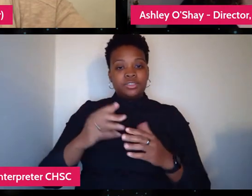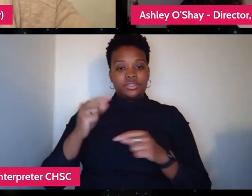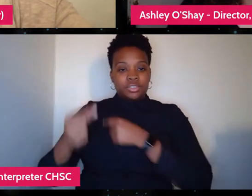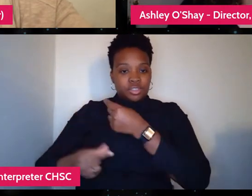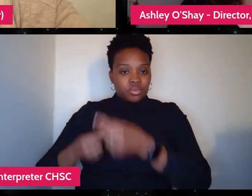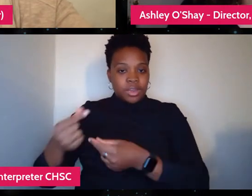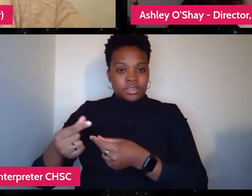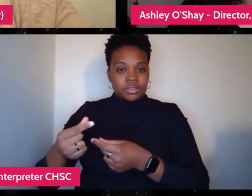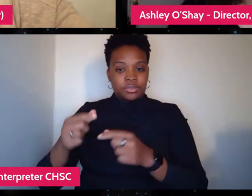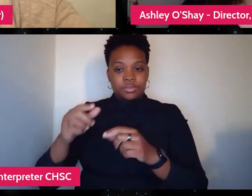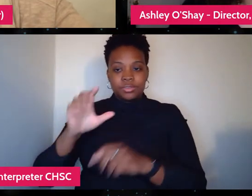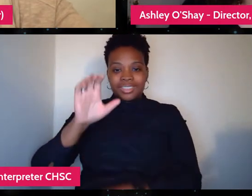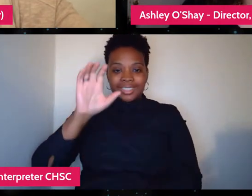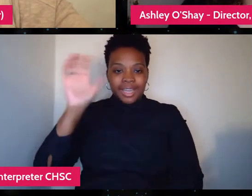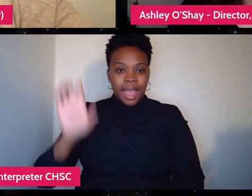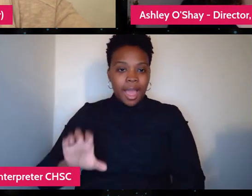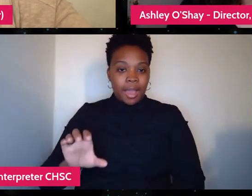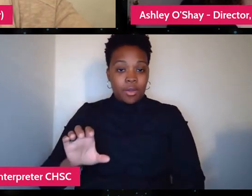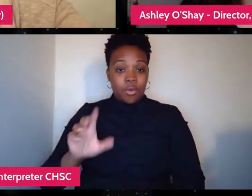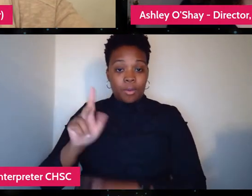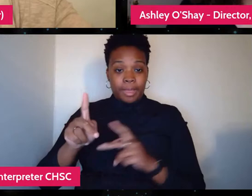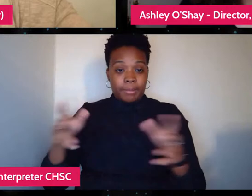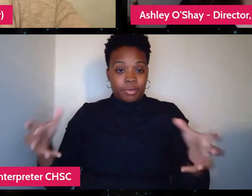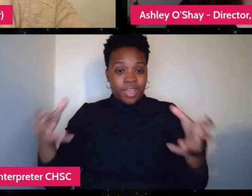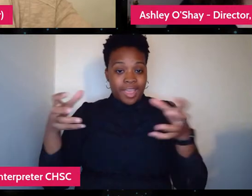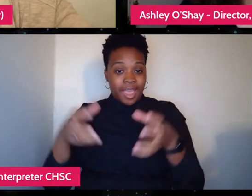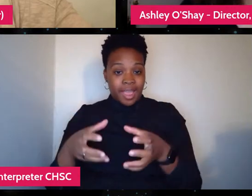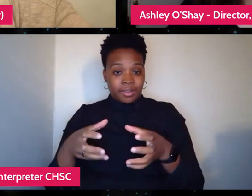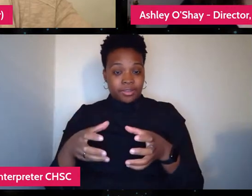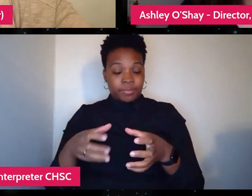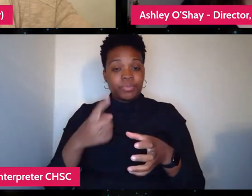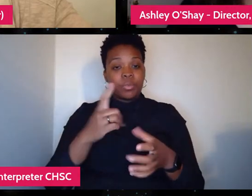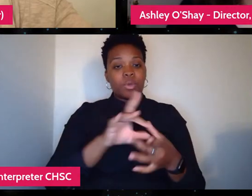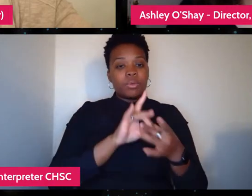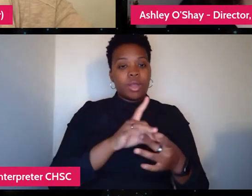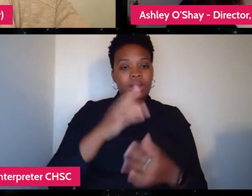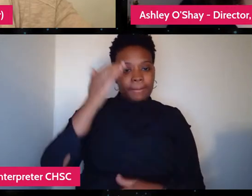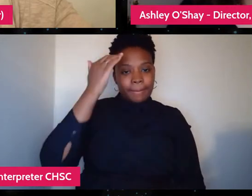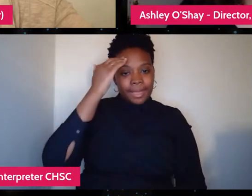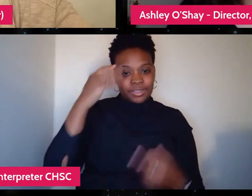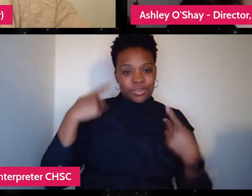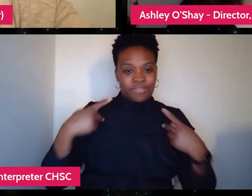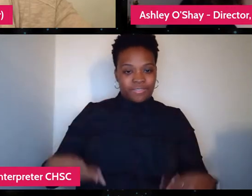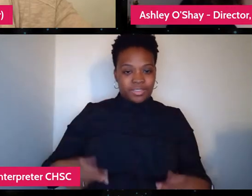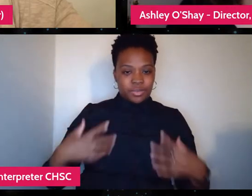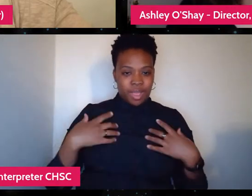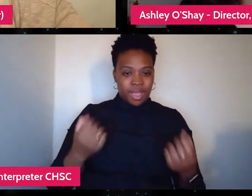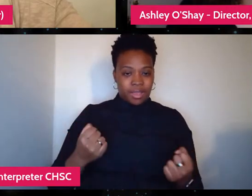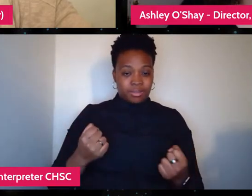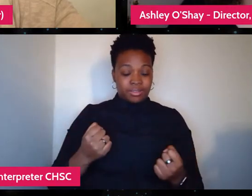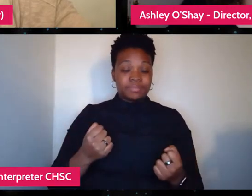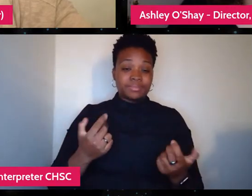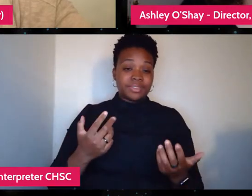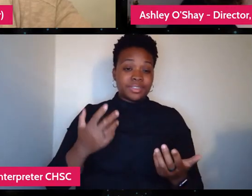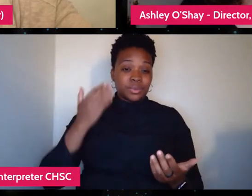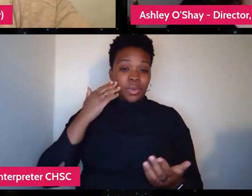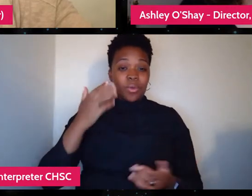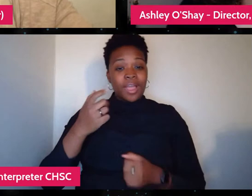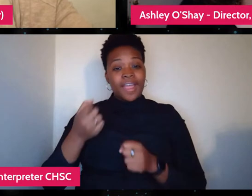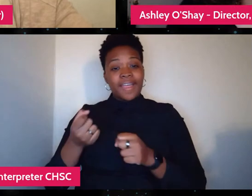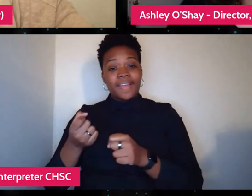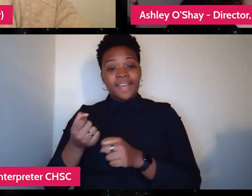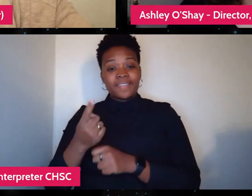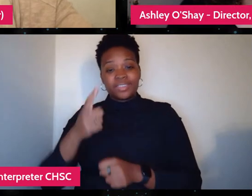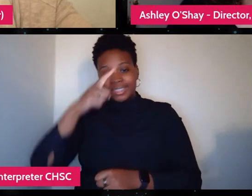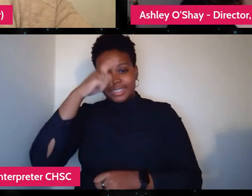where people can gather, and also one around like mental and physical health. And, you know, unfortunately every summer it kind of, it's